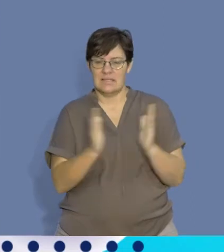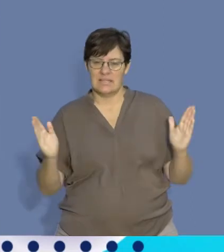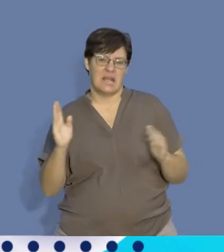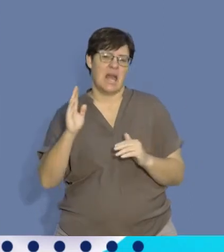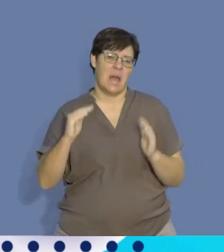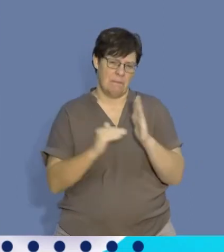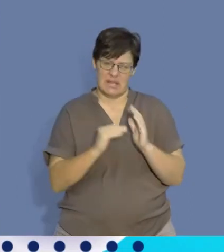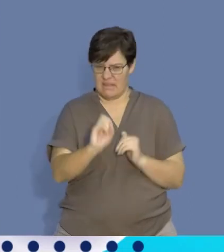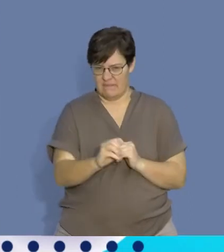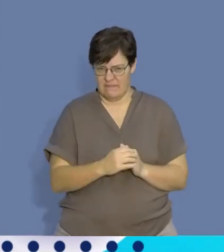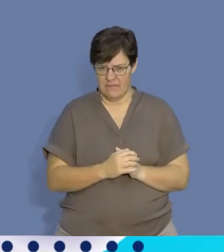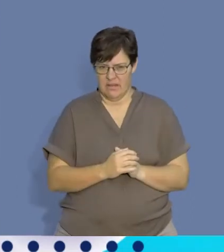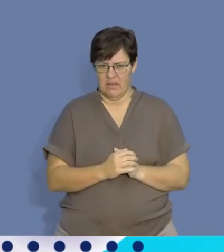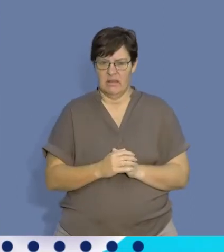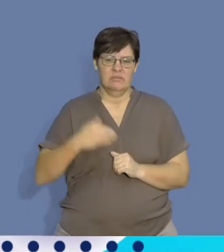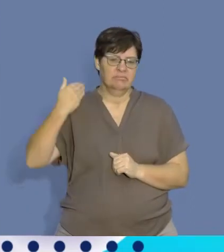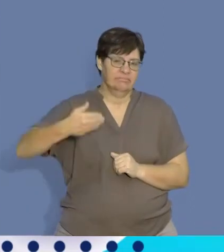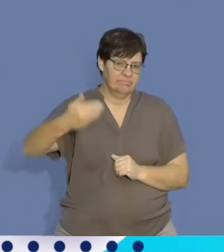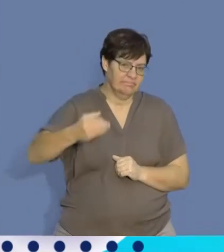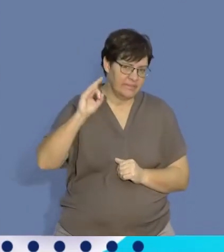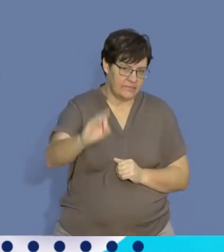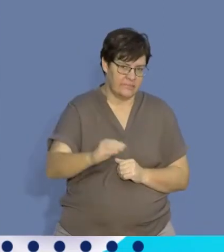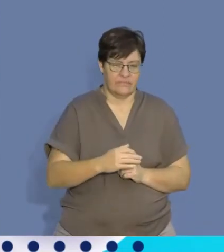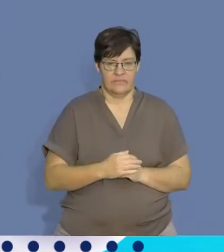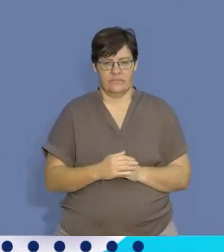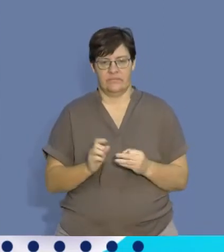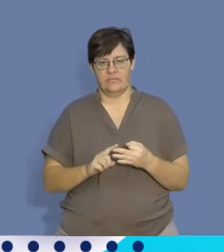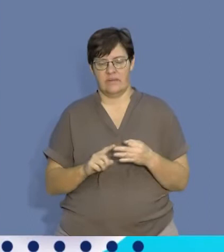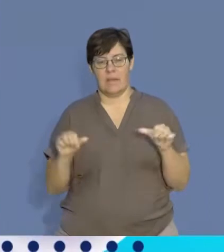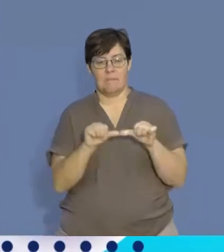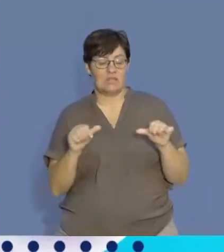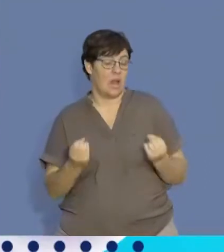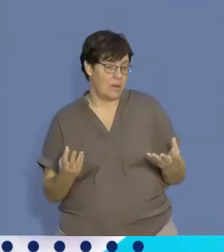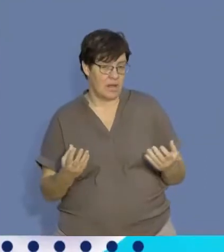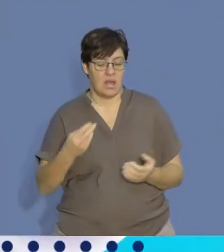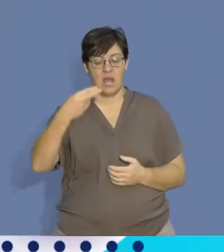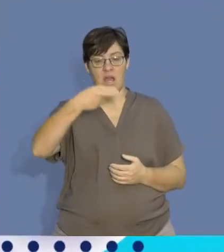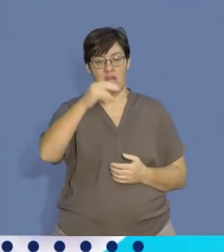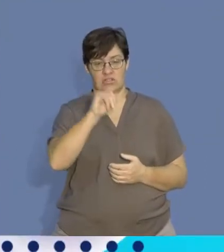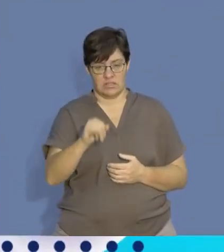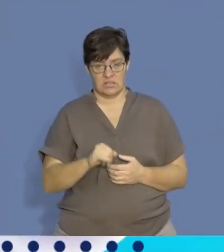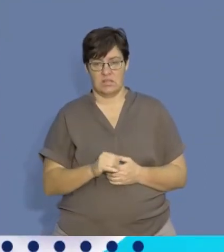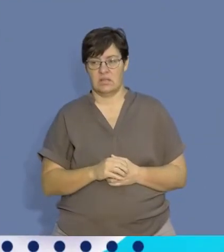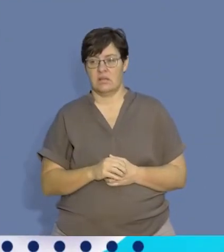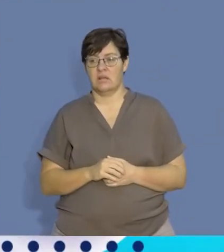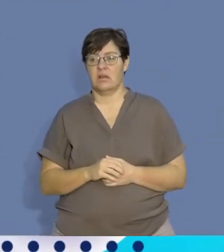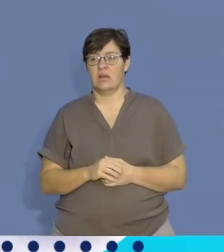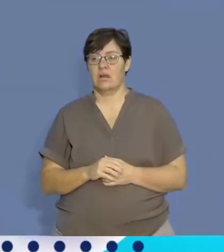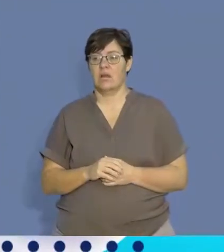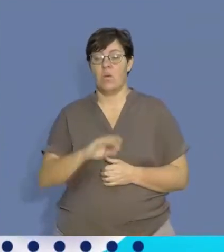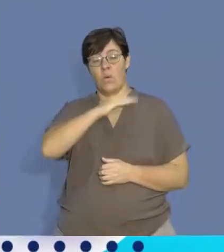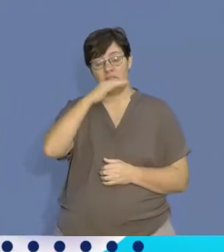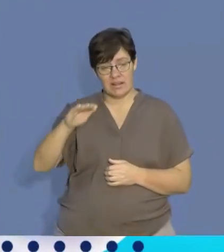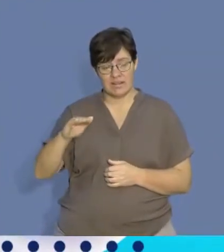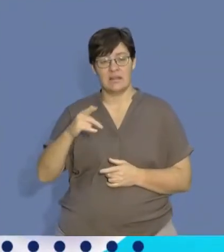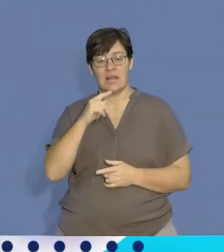else. Frequency is f, measured in hertz. Wavelength is lambda, measured in meters. In